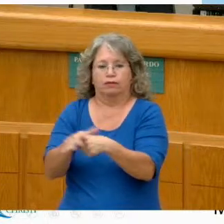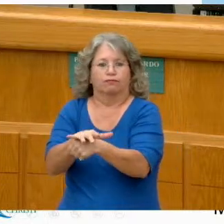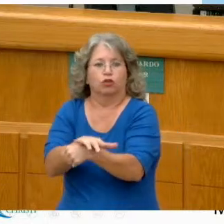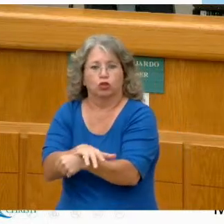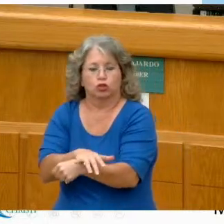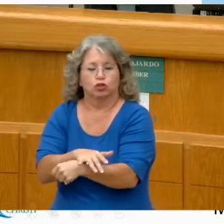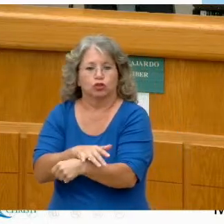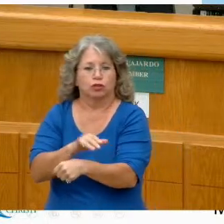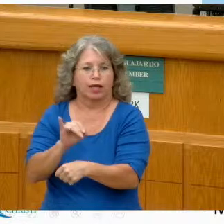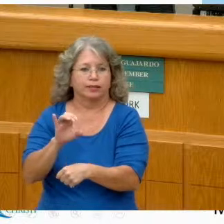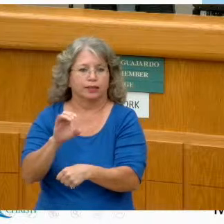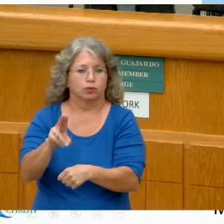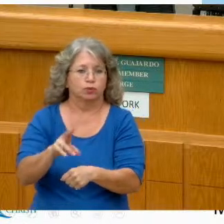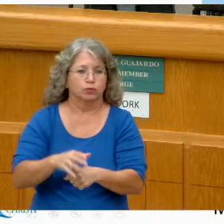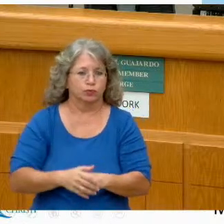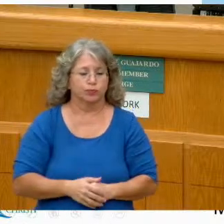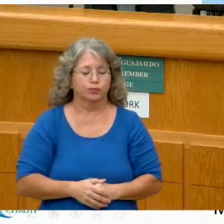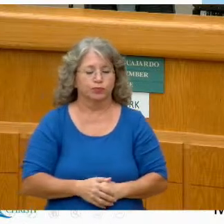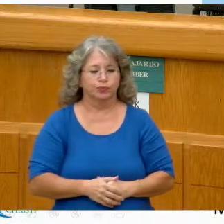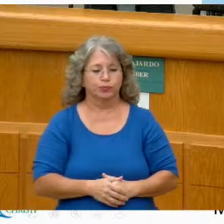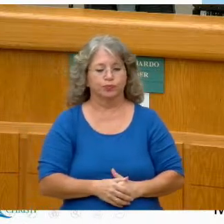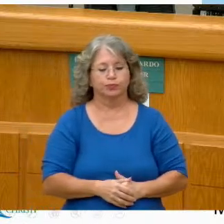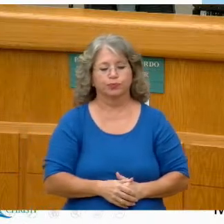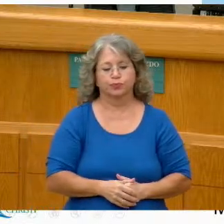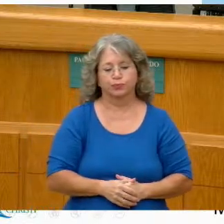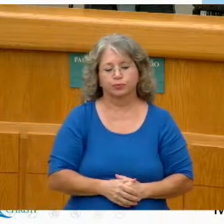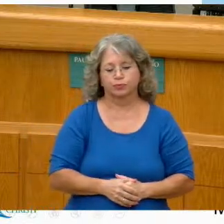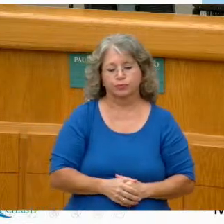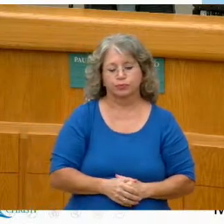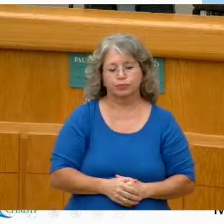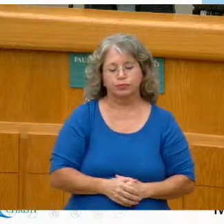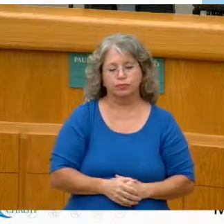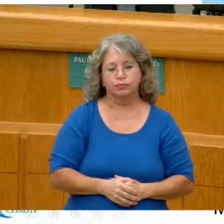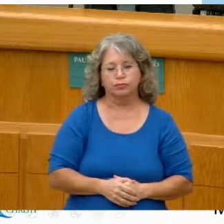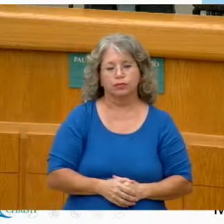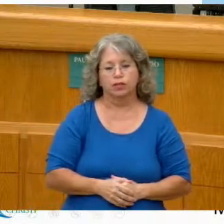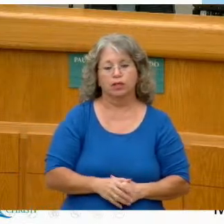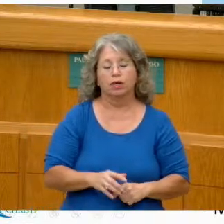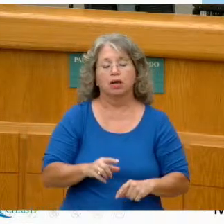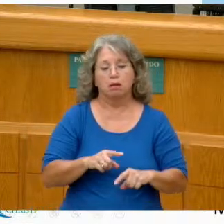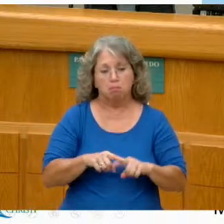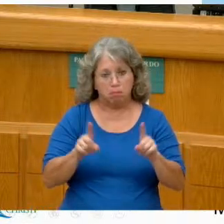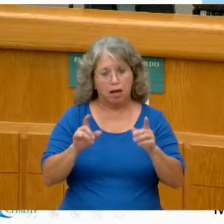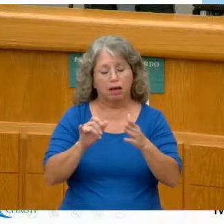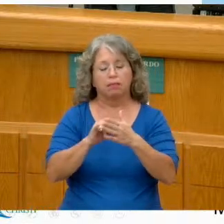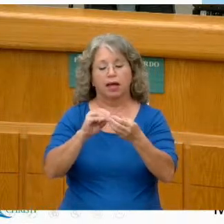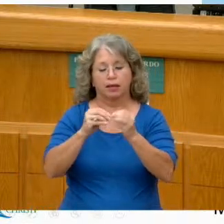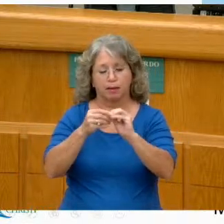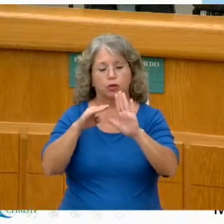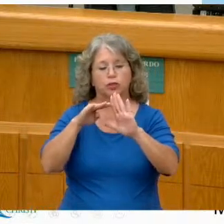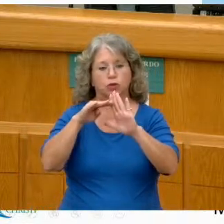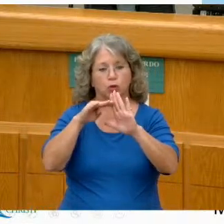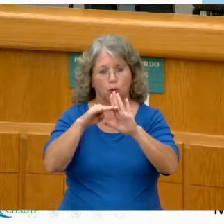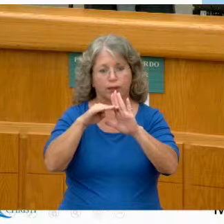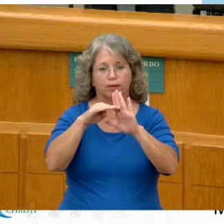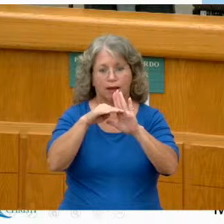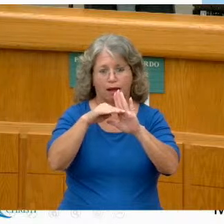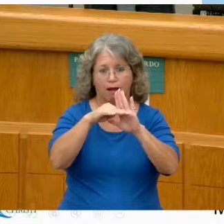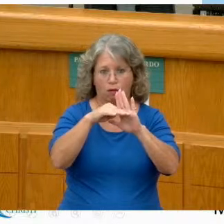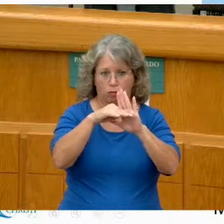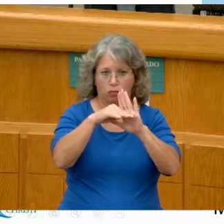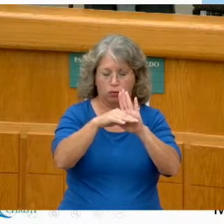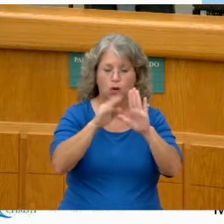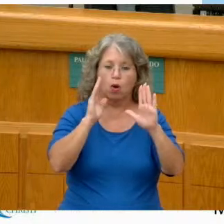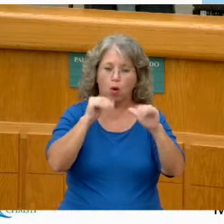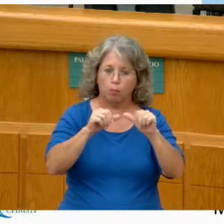area, with or without COVID. Overall, the trend is going down. We hope that this trend continues, and we believe